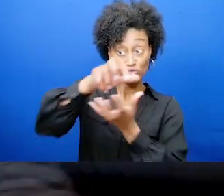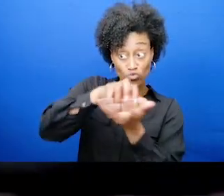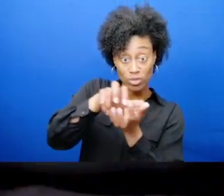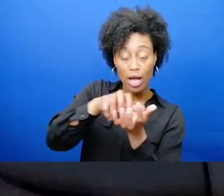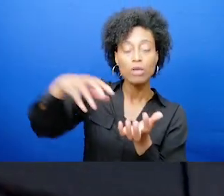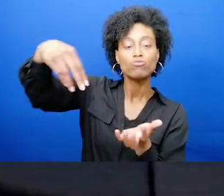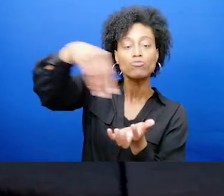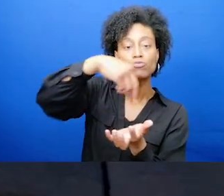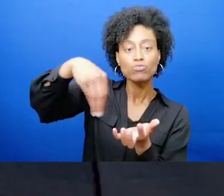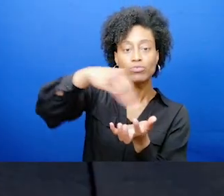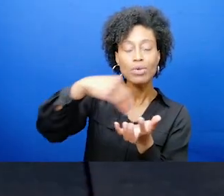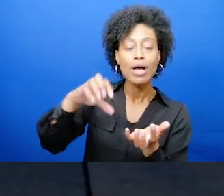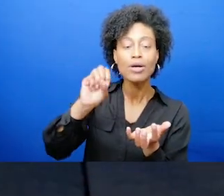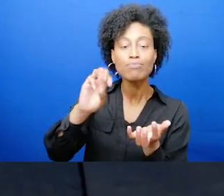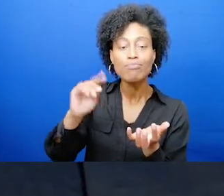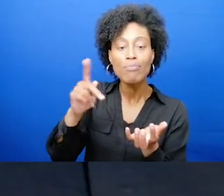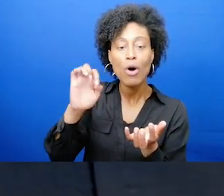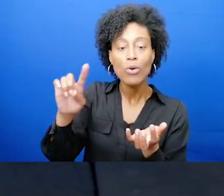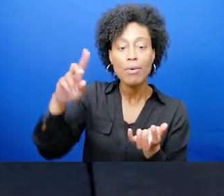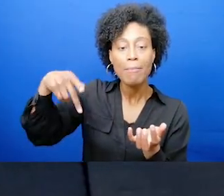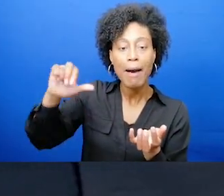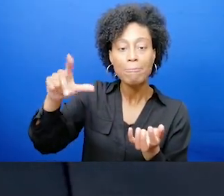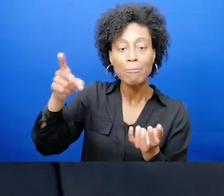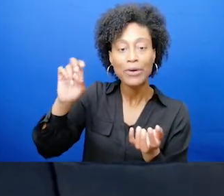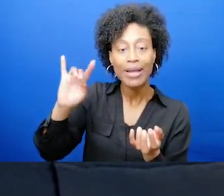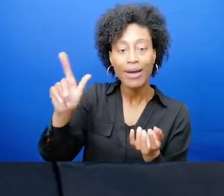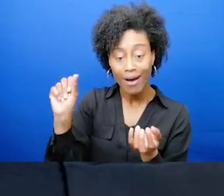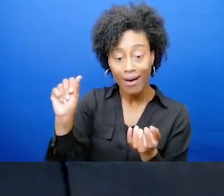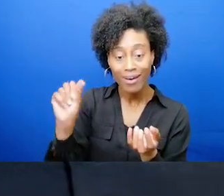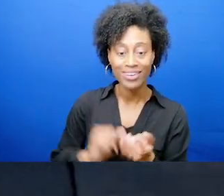Season the stew base with smoked paprika,